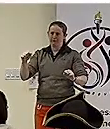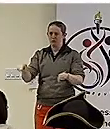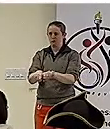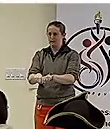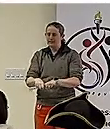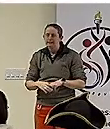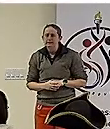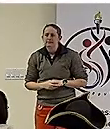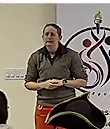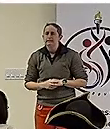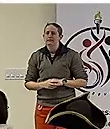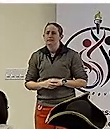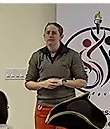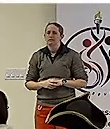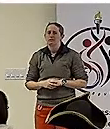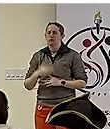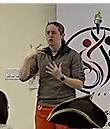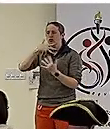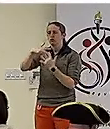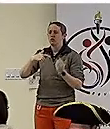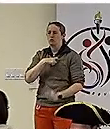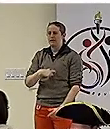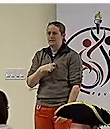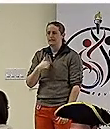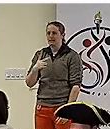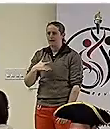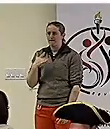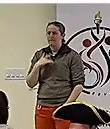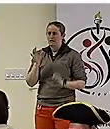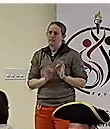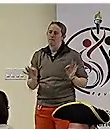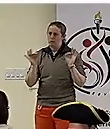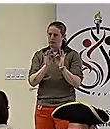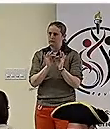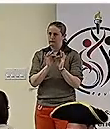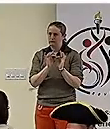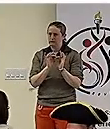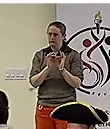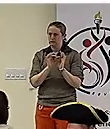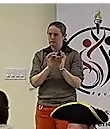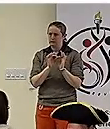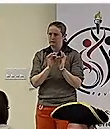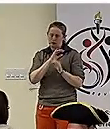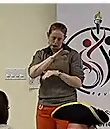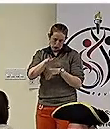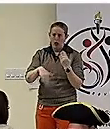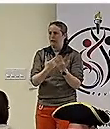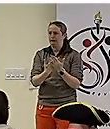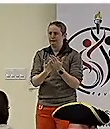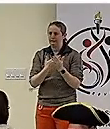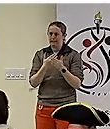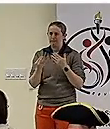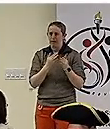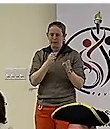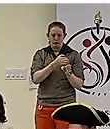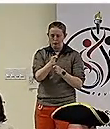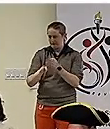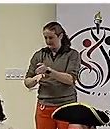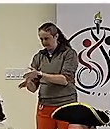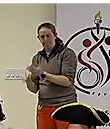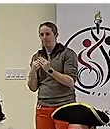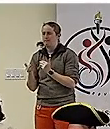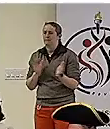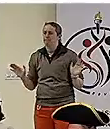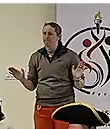think those social identities are really important, both the dominant ones and also the marginalized ones. I came to this